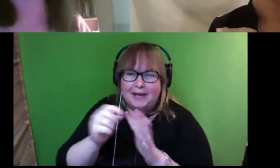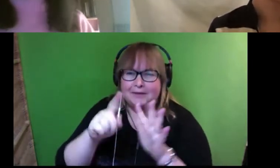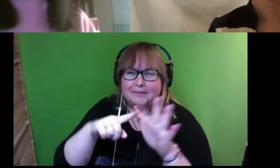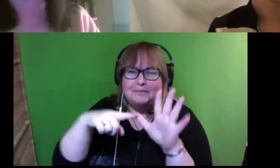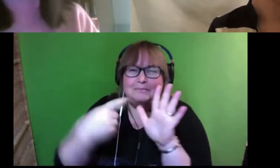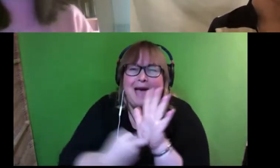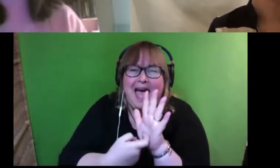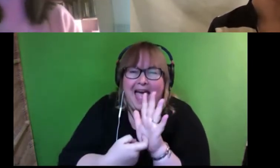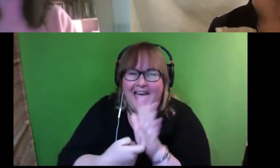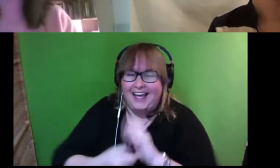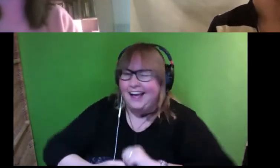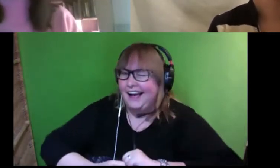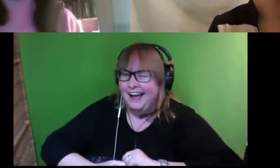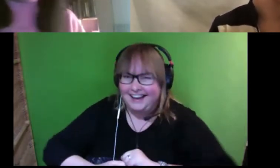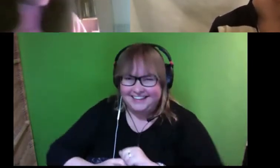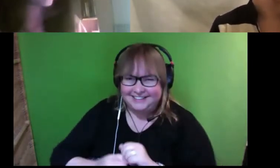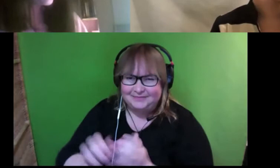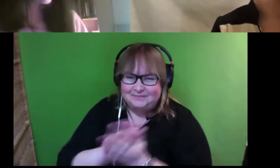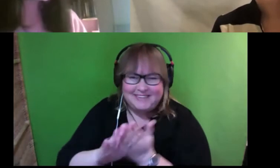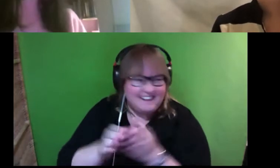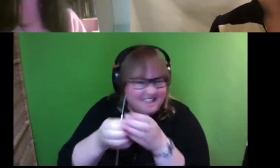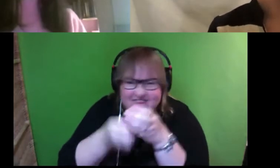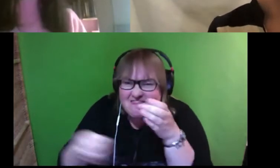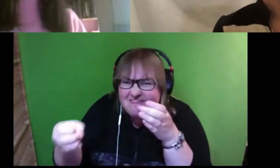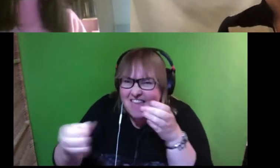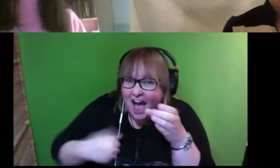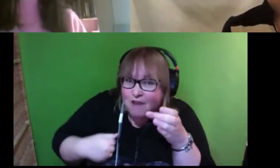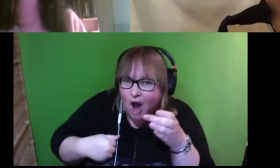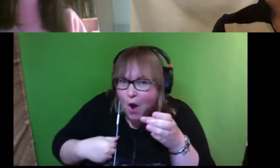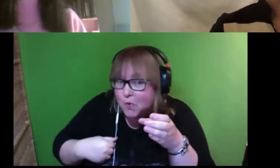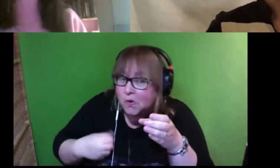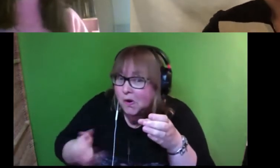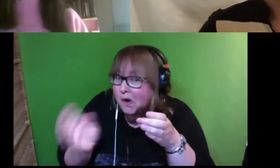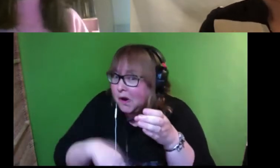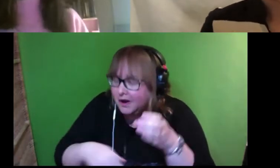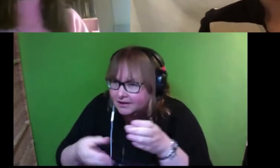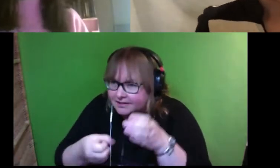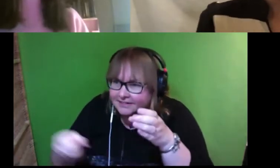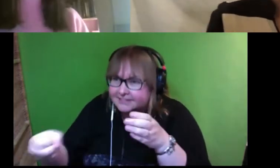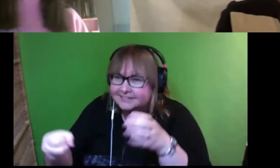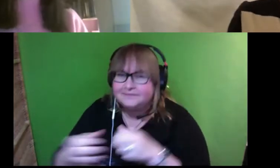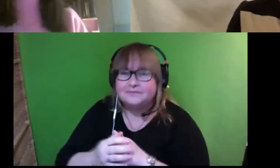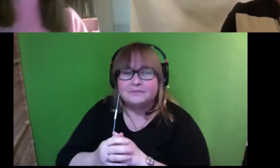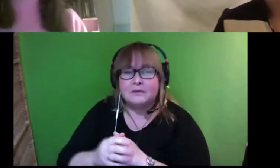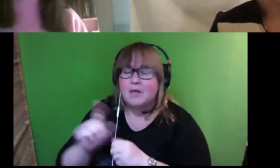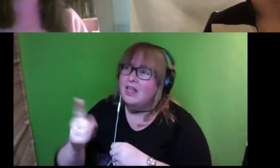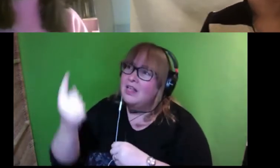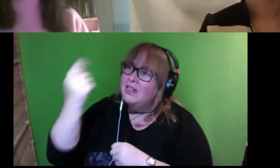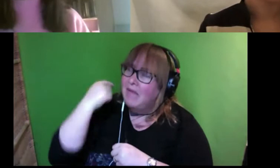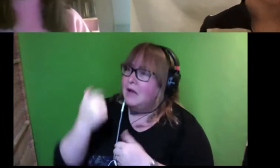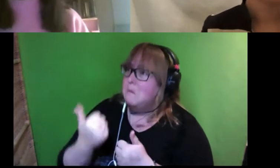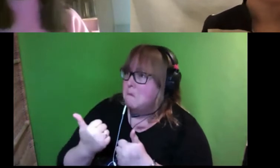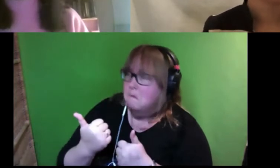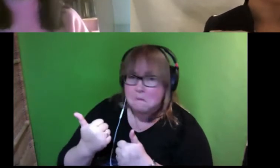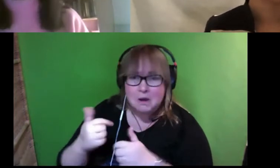The bootleg version of Peer Forum. But again, like I think that was like at the time, and it still is a